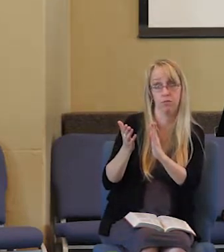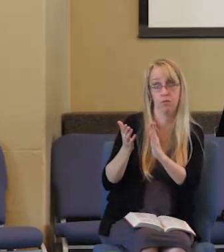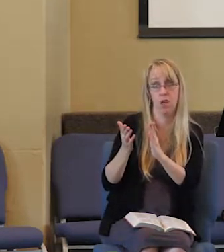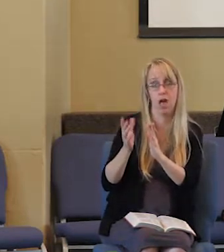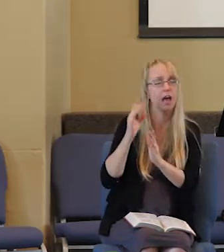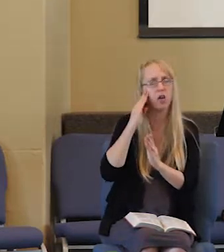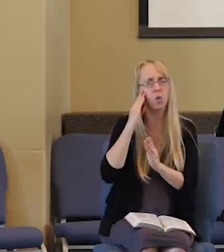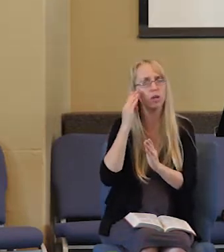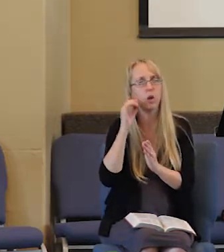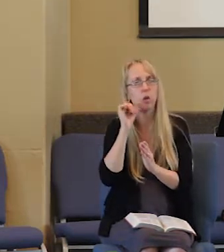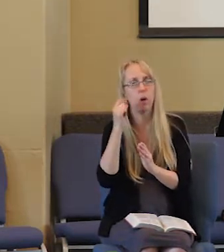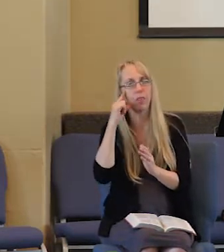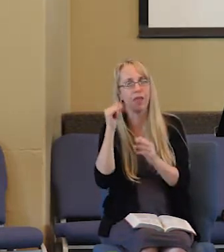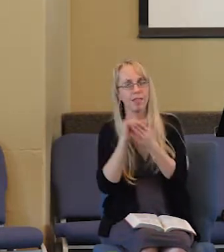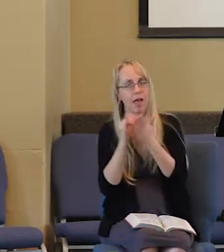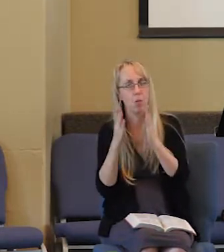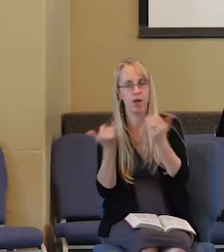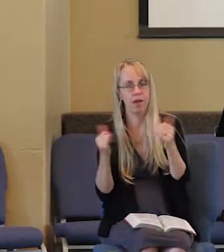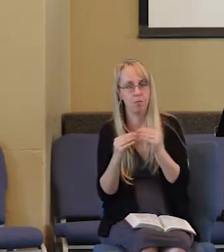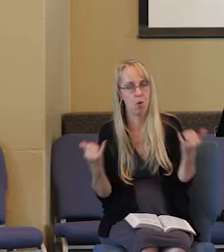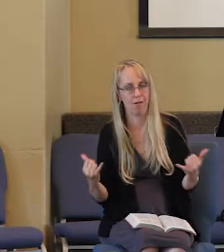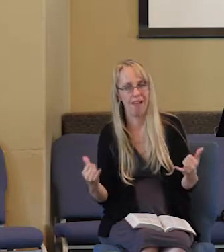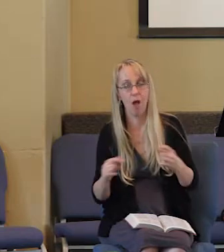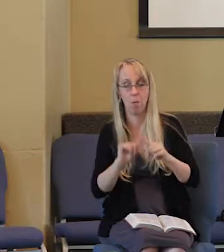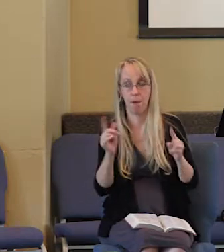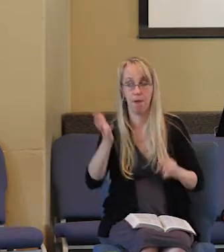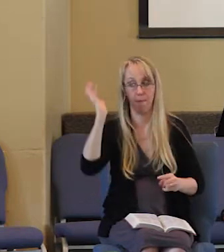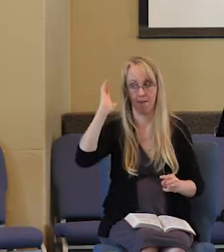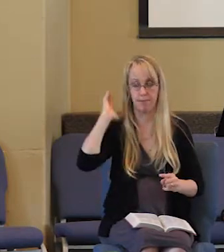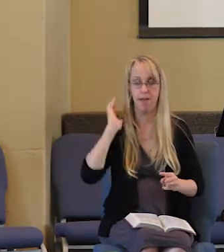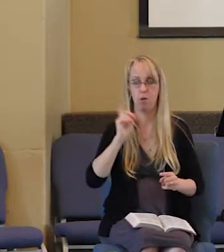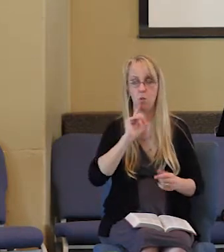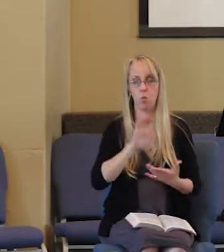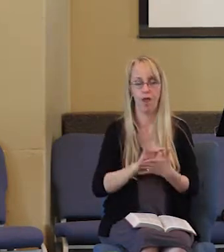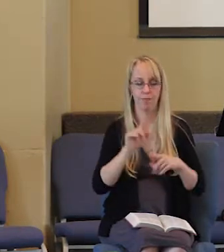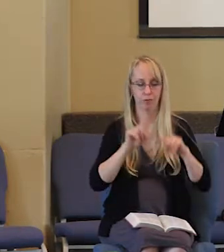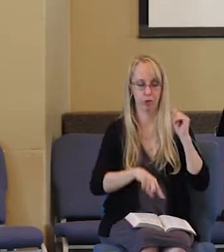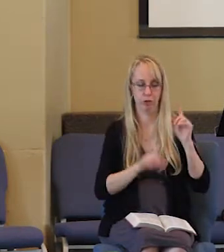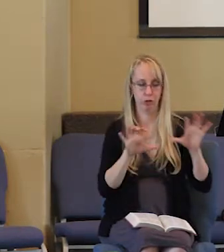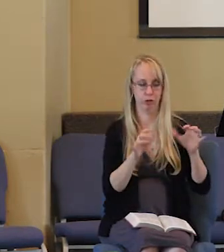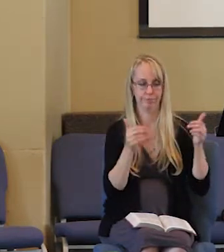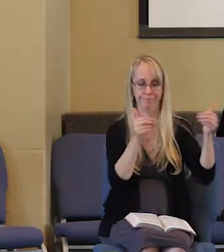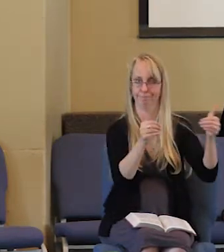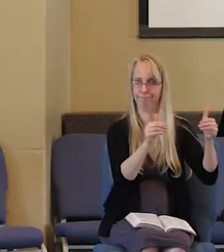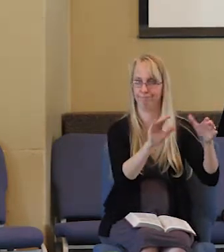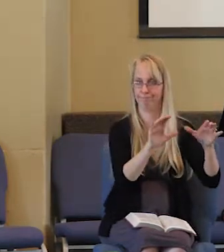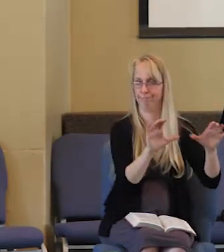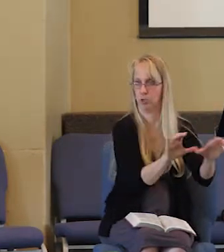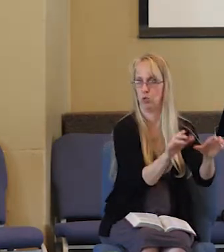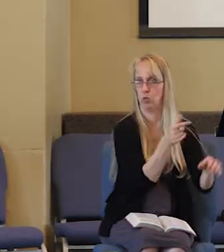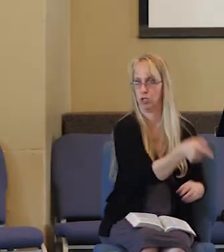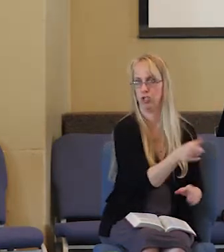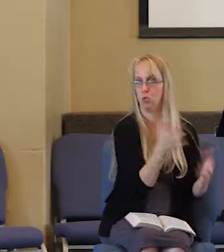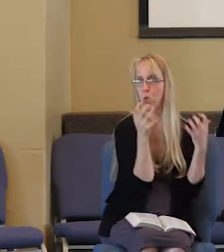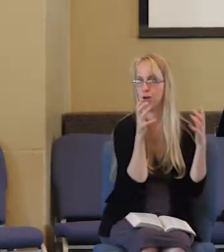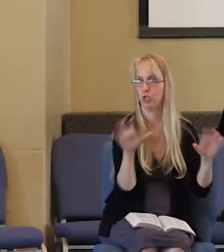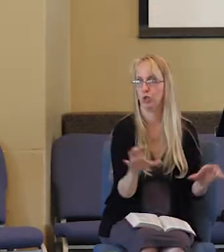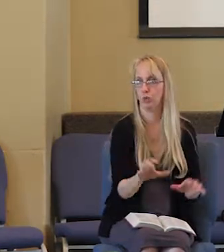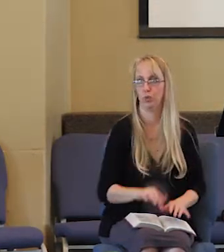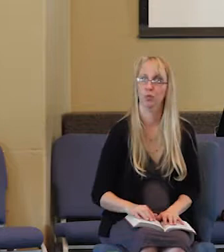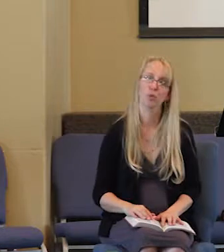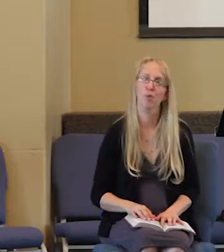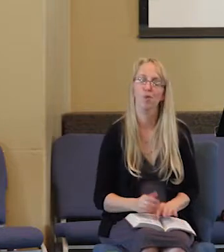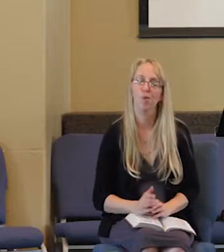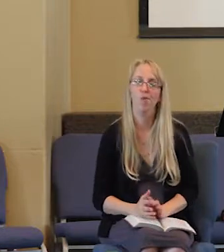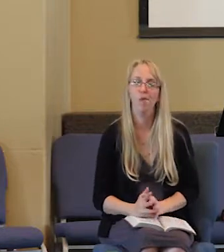don't think that way anymore. But back then, the wife couldn't just do what the wife wanted to